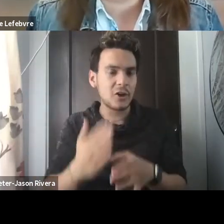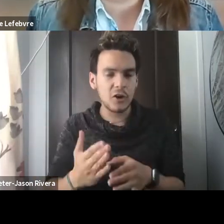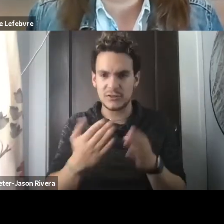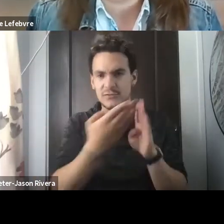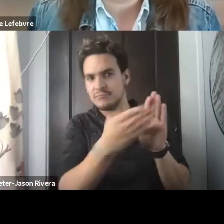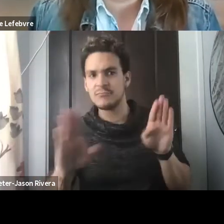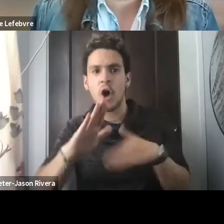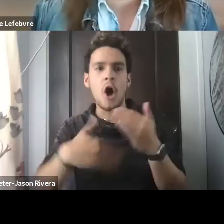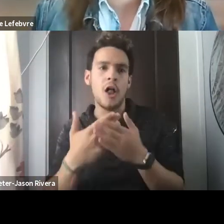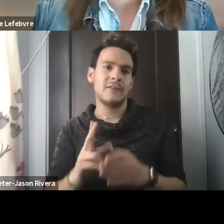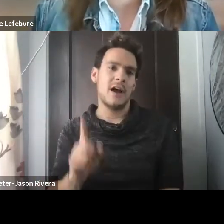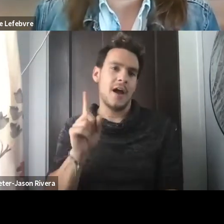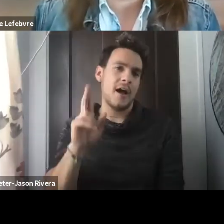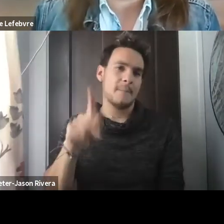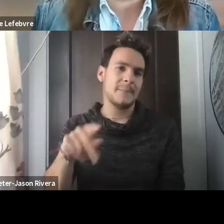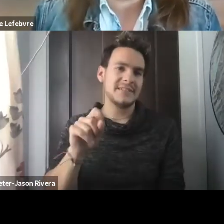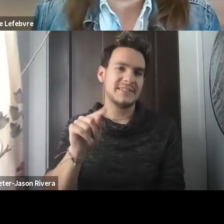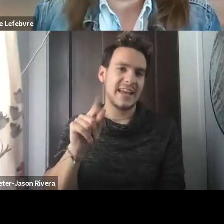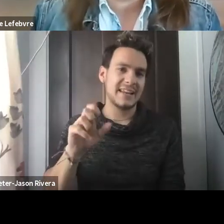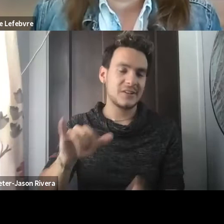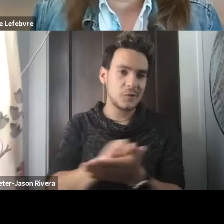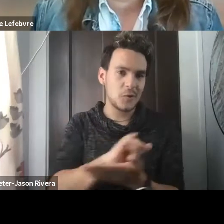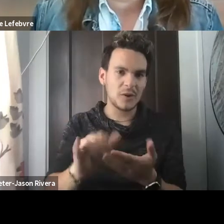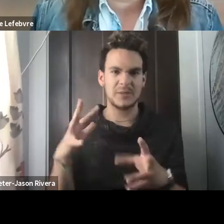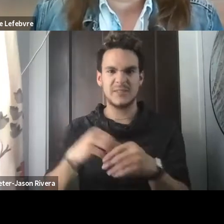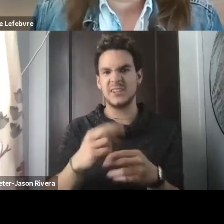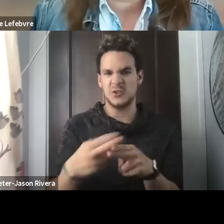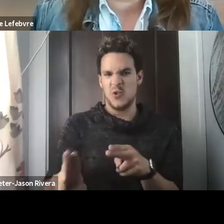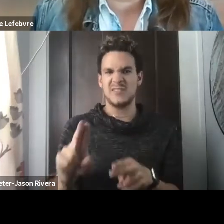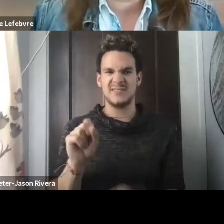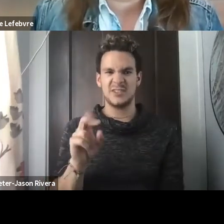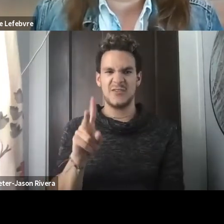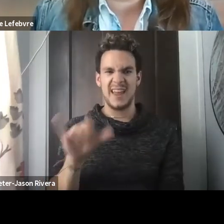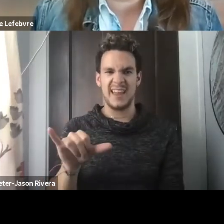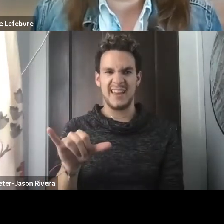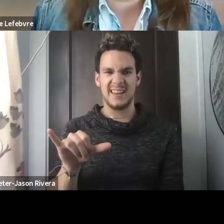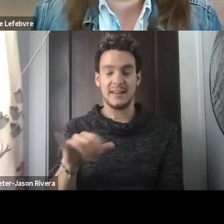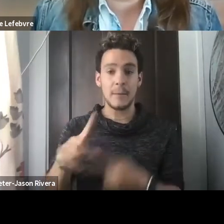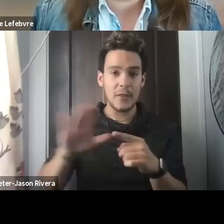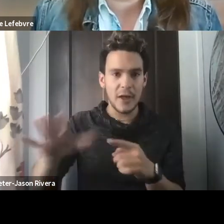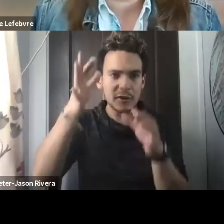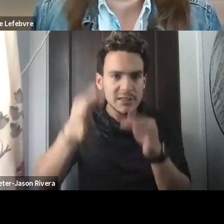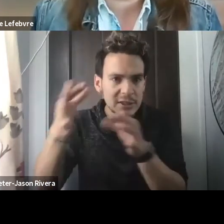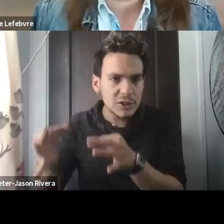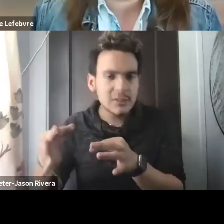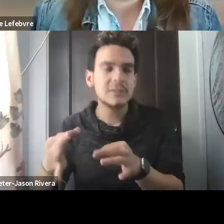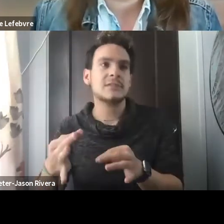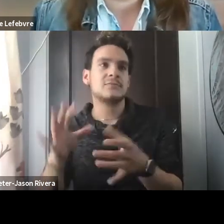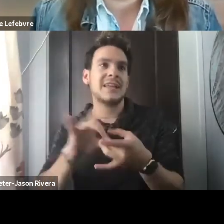New York and Western New York to participate in a short survey, learn about their decision making related